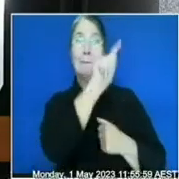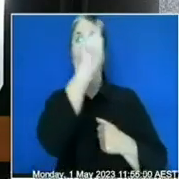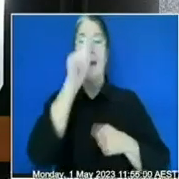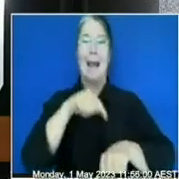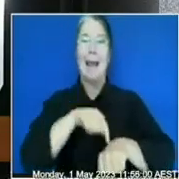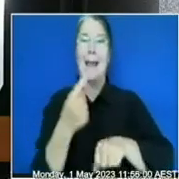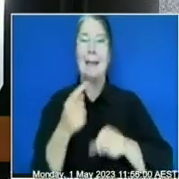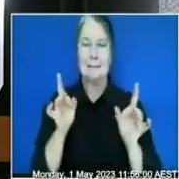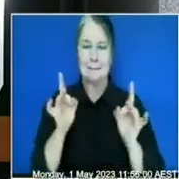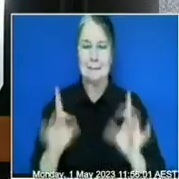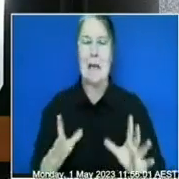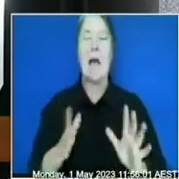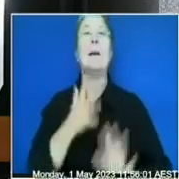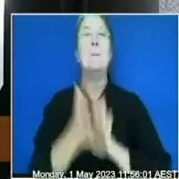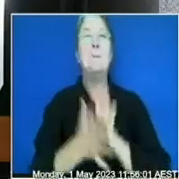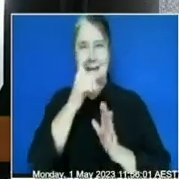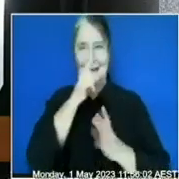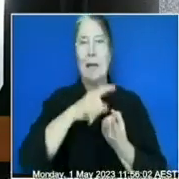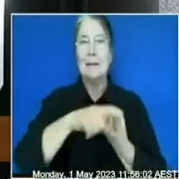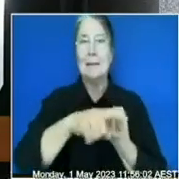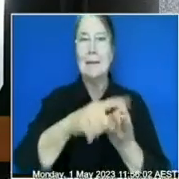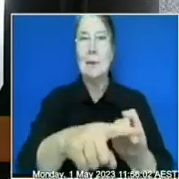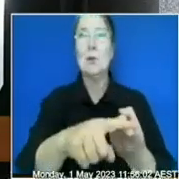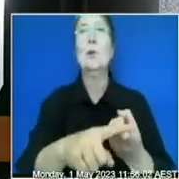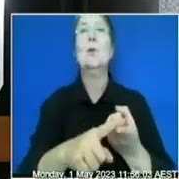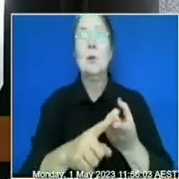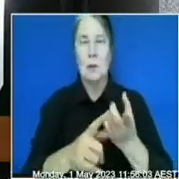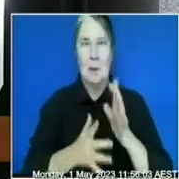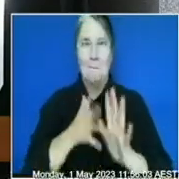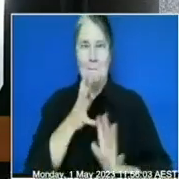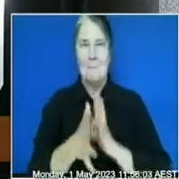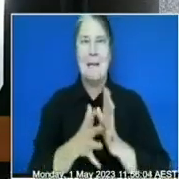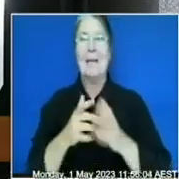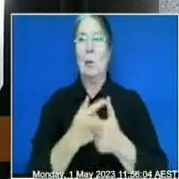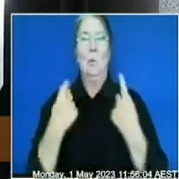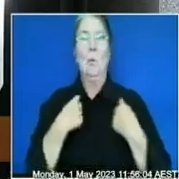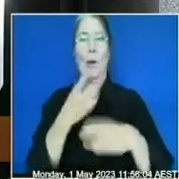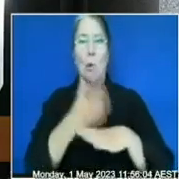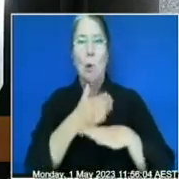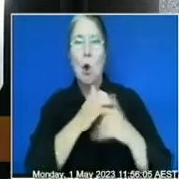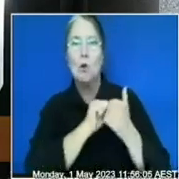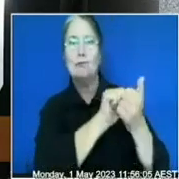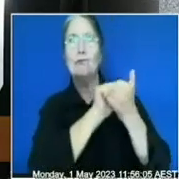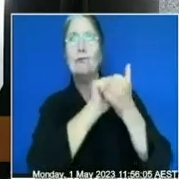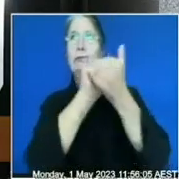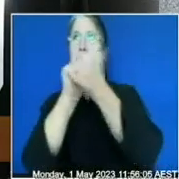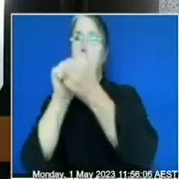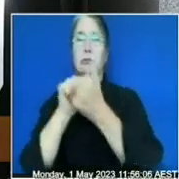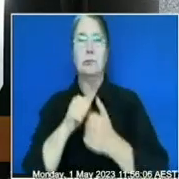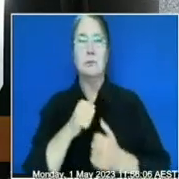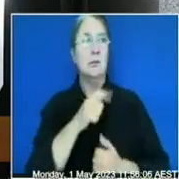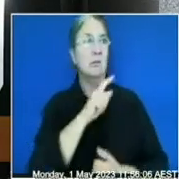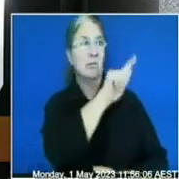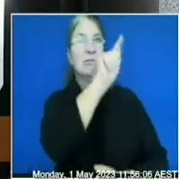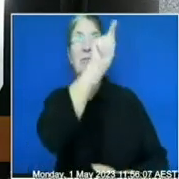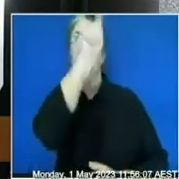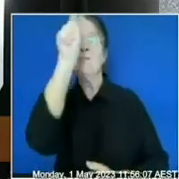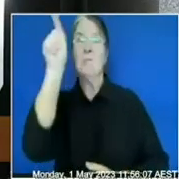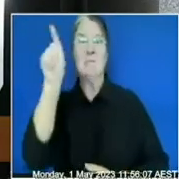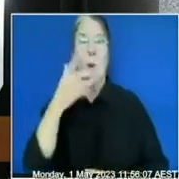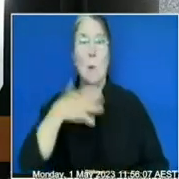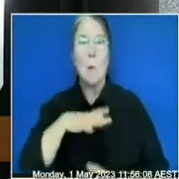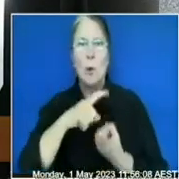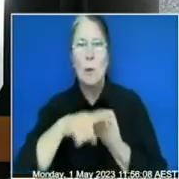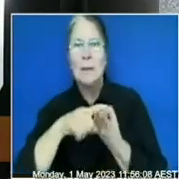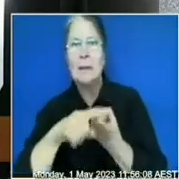continue briefly after the statewide services stood up or whether they want to conclude in November.